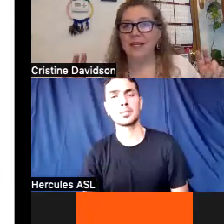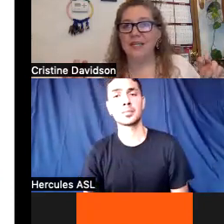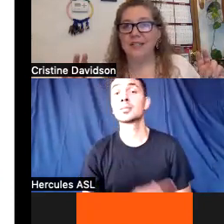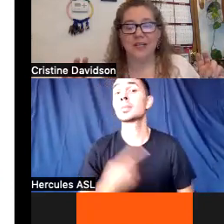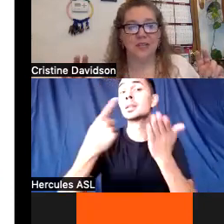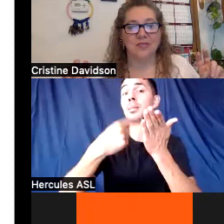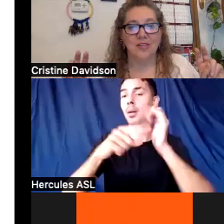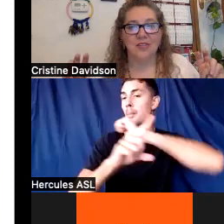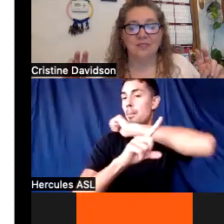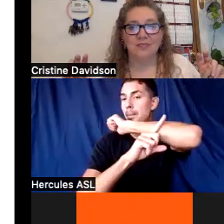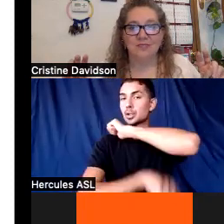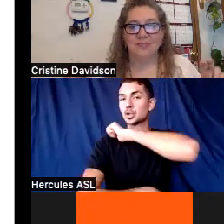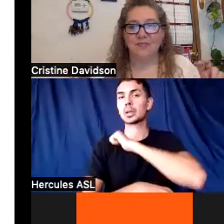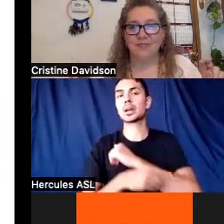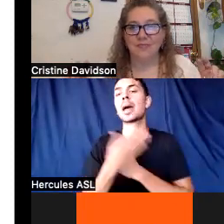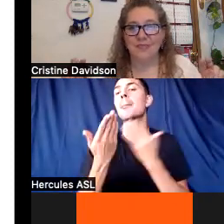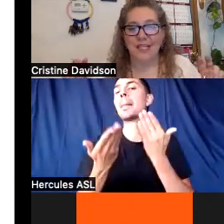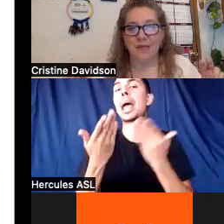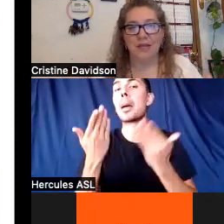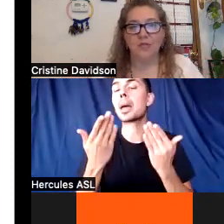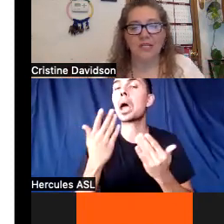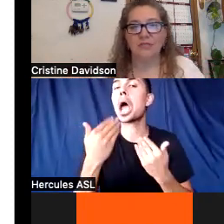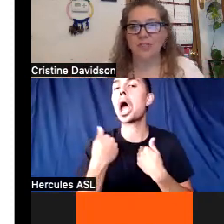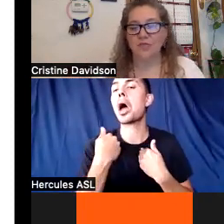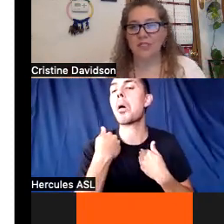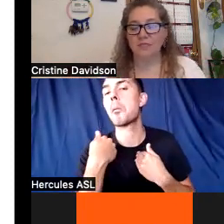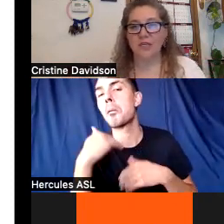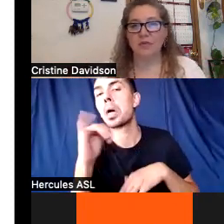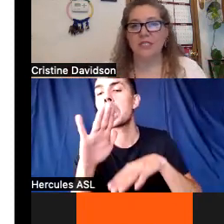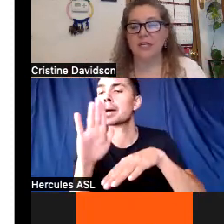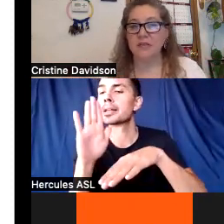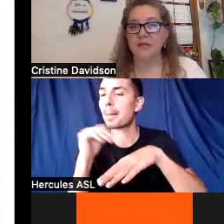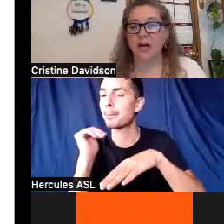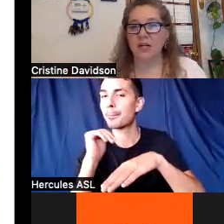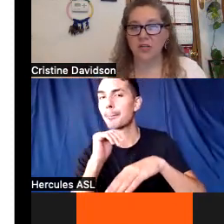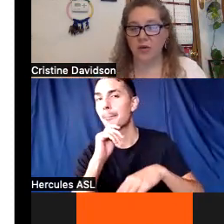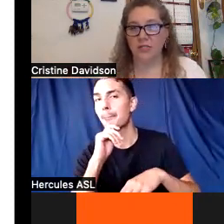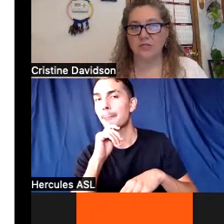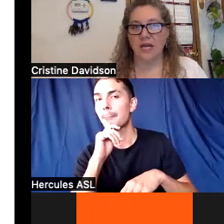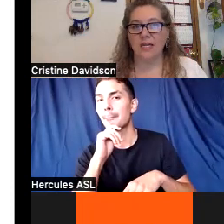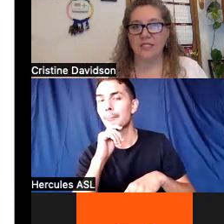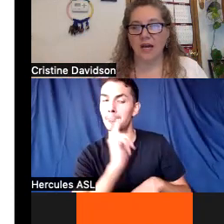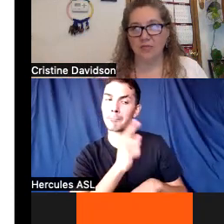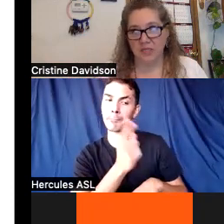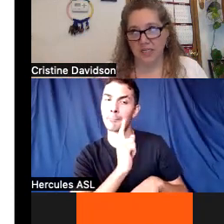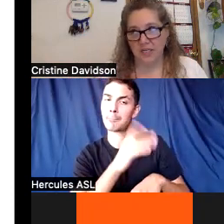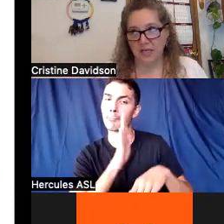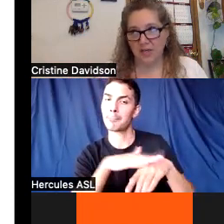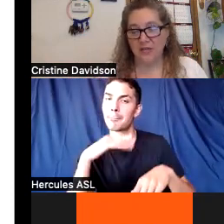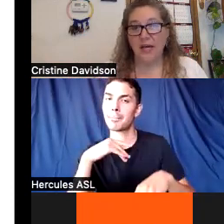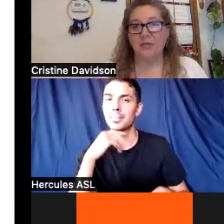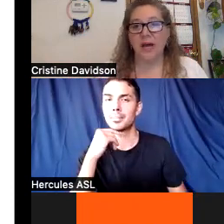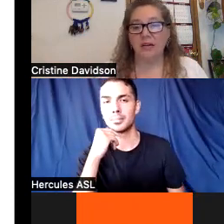they might get a little slap on the wrist for doing something, but it's nothing of consequence, right? It's not